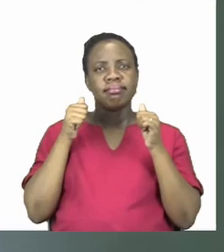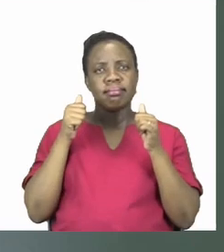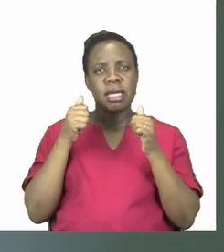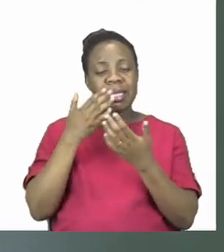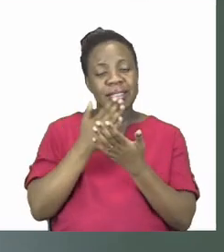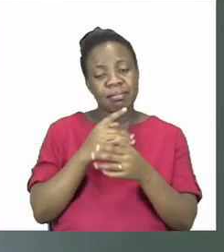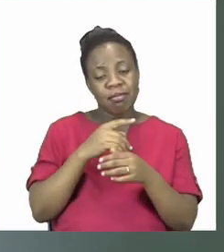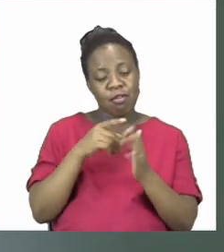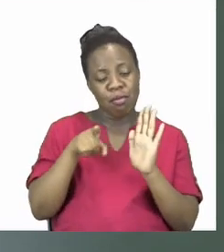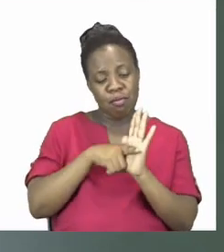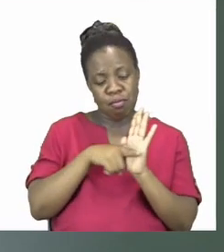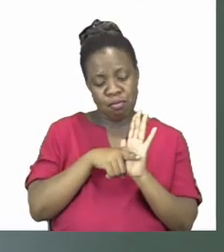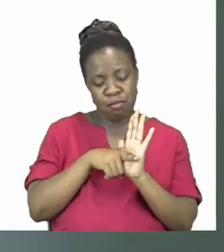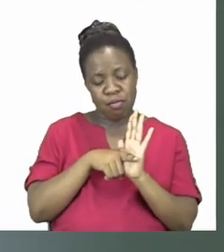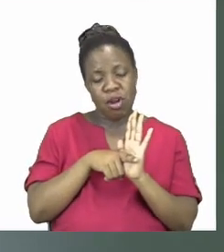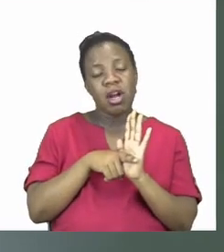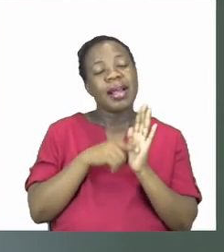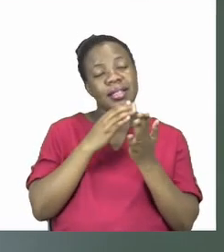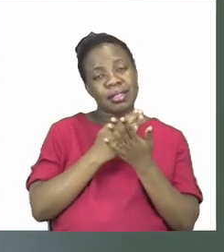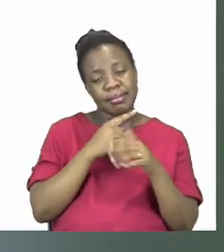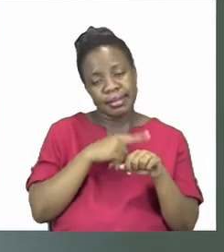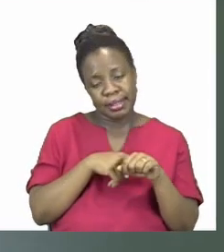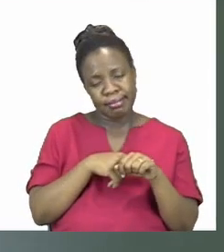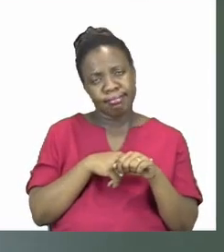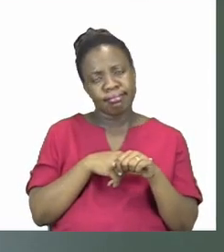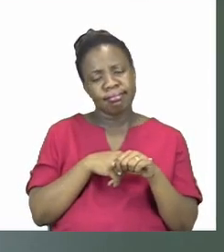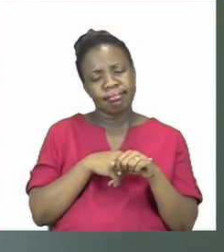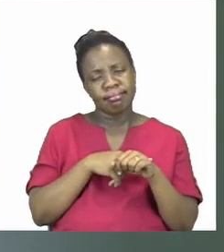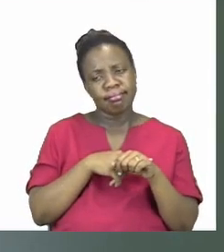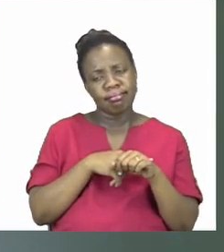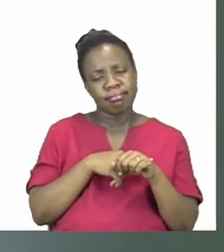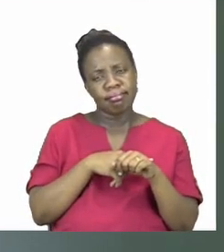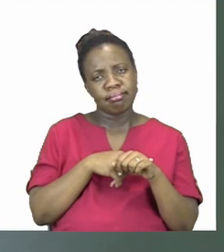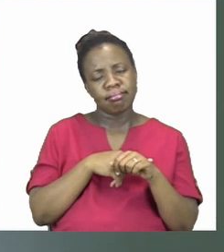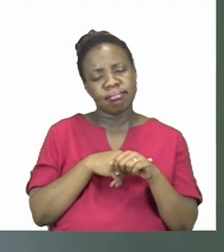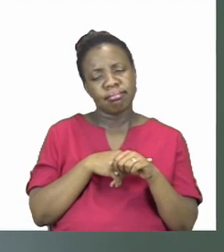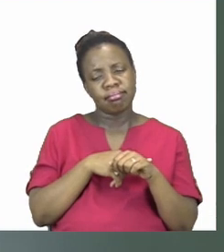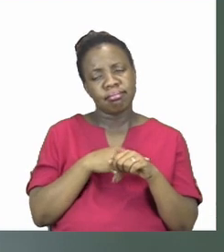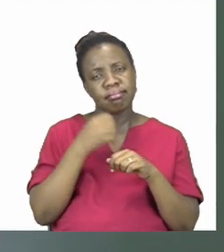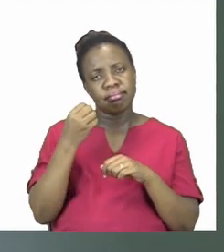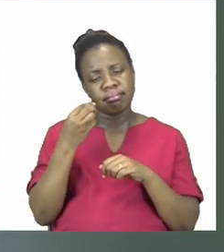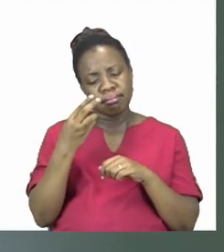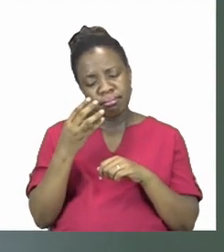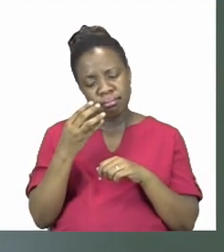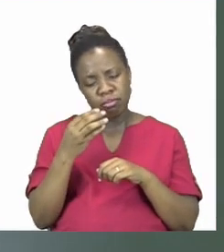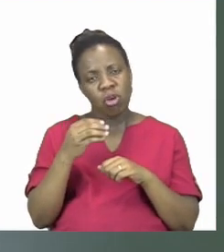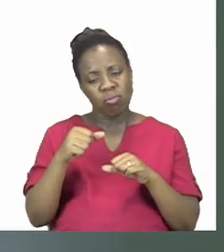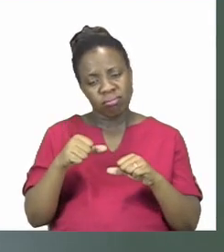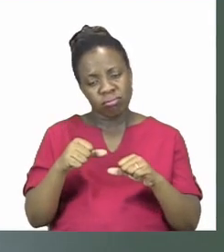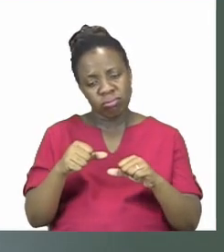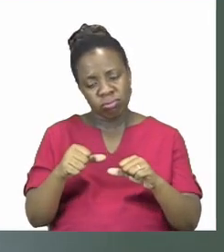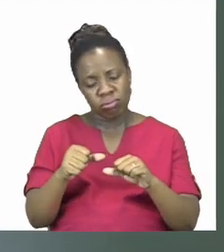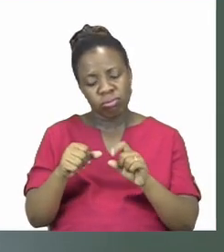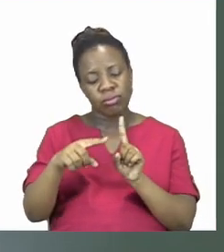sometimes we have to count forward for the addition. Just make sure that you lay out your work beautifully enough for you to actually